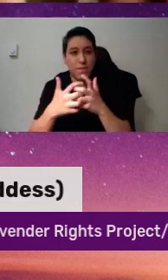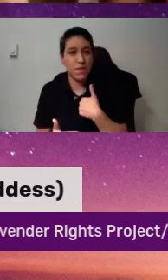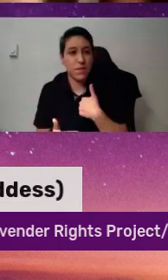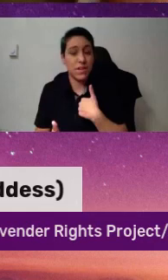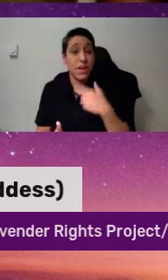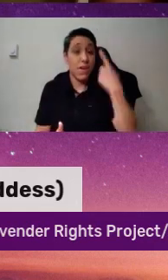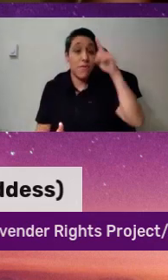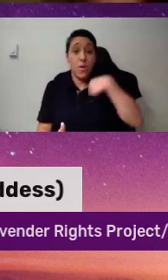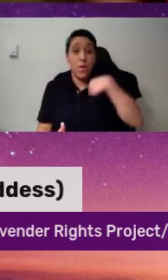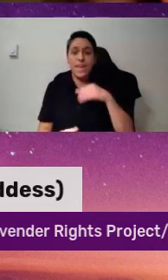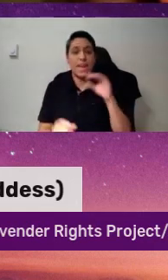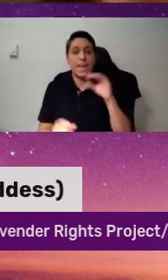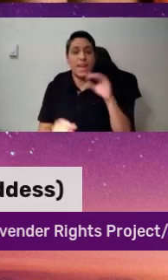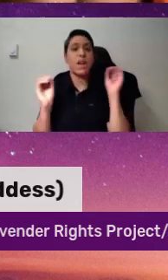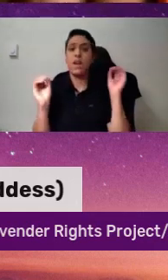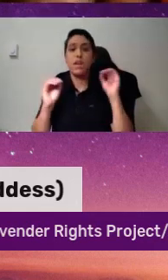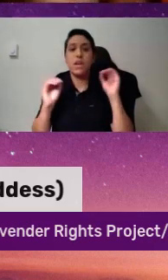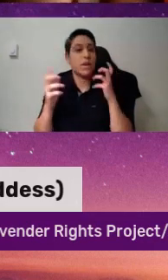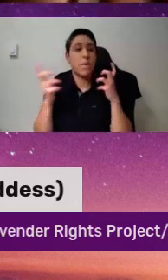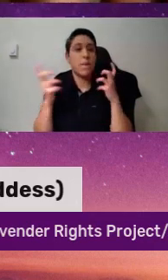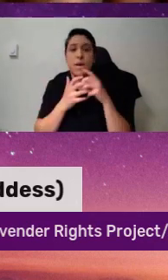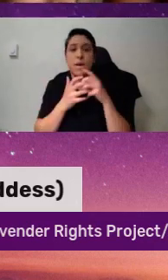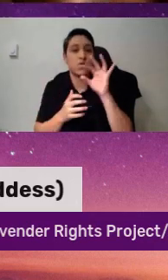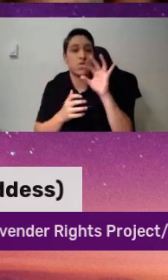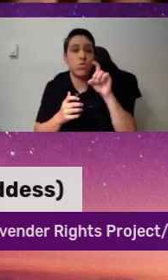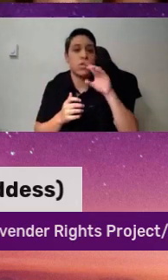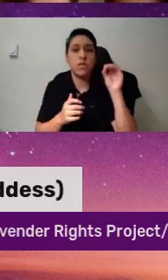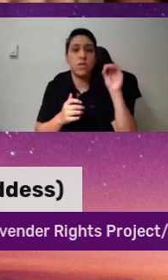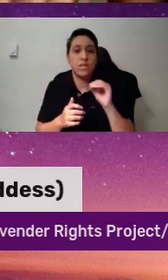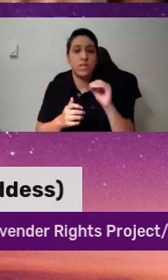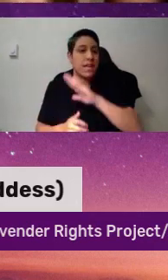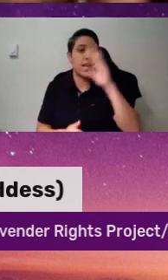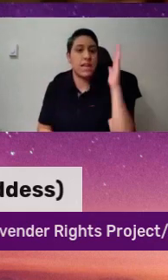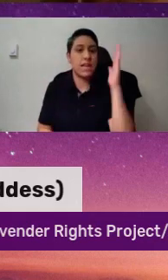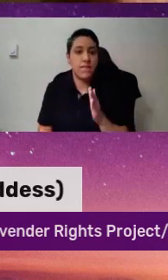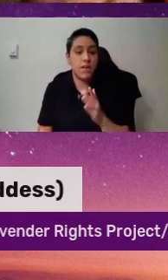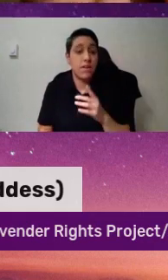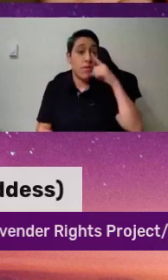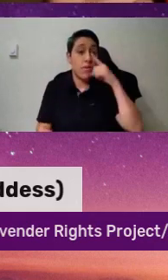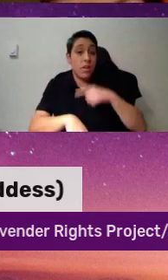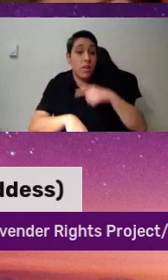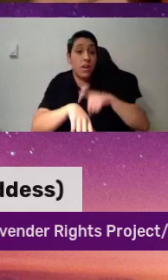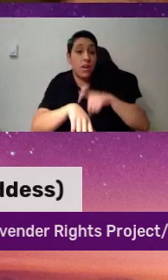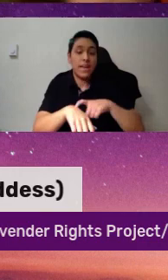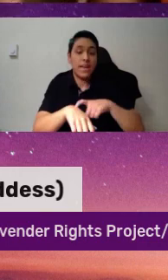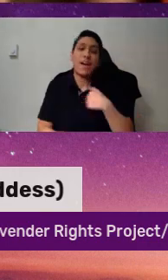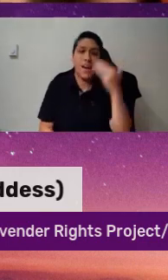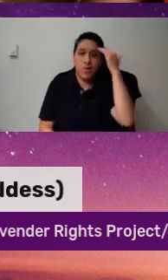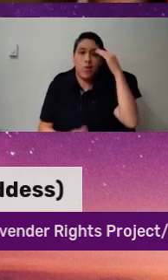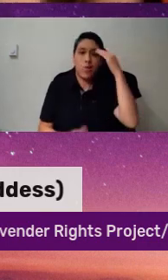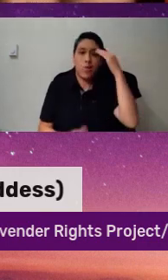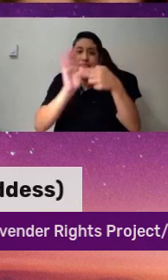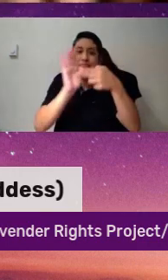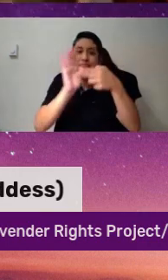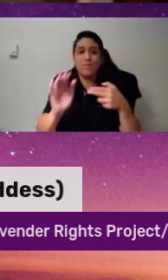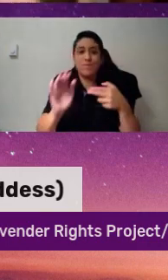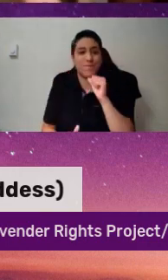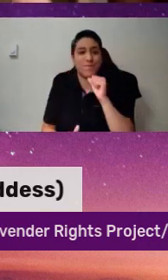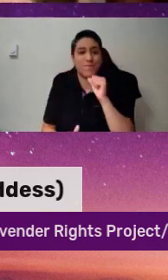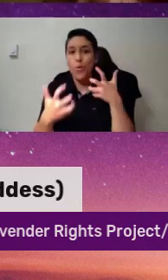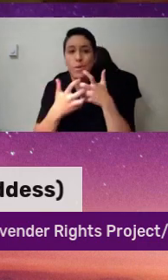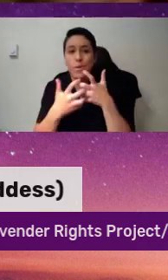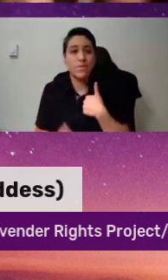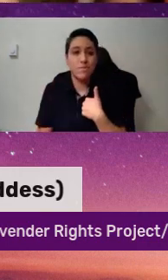matched up 100%. And for the longest time, I never knew why the word gay never fit me, even though people kept putting that onto